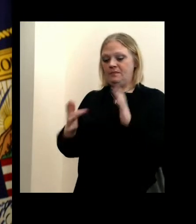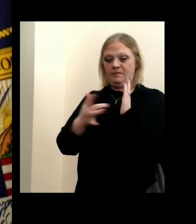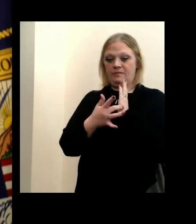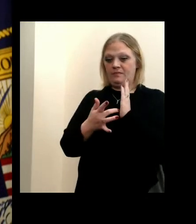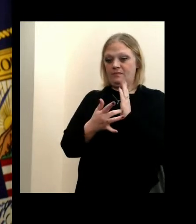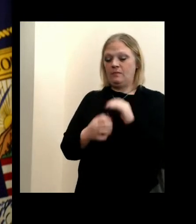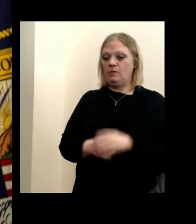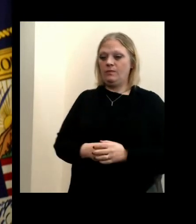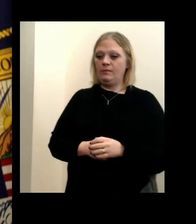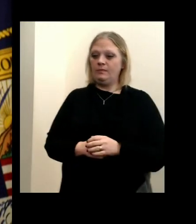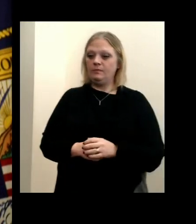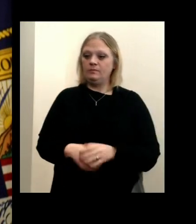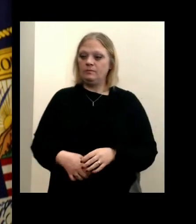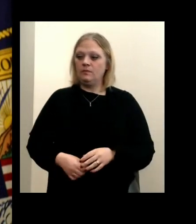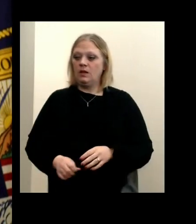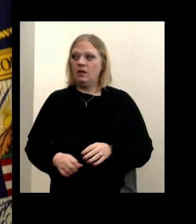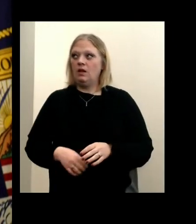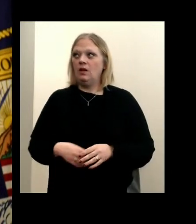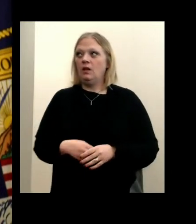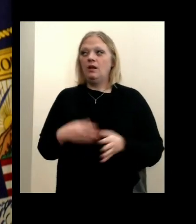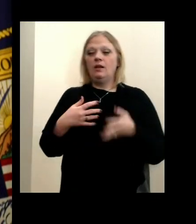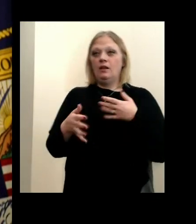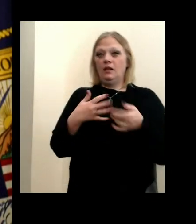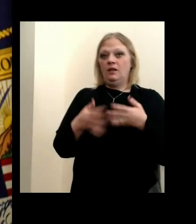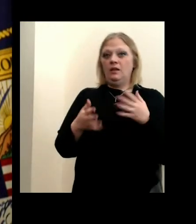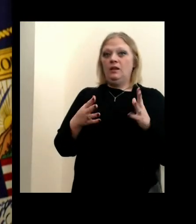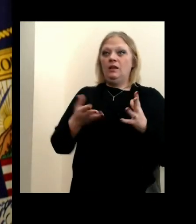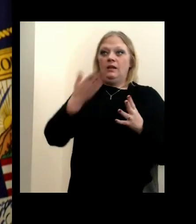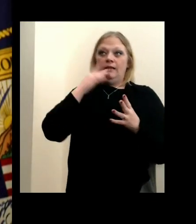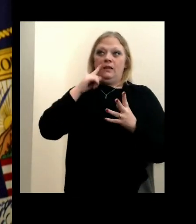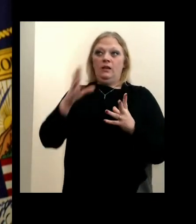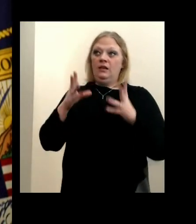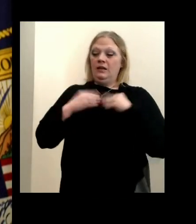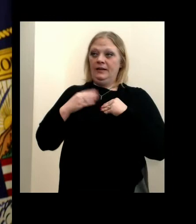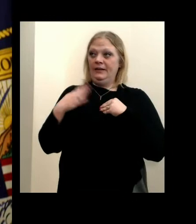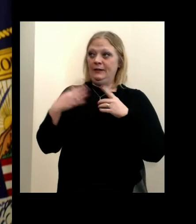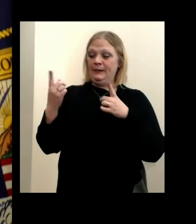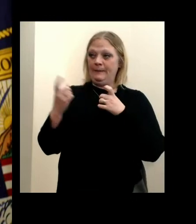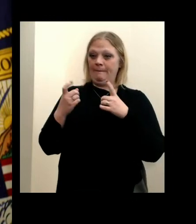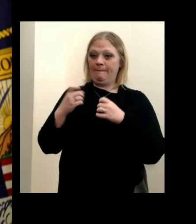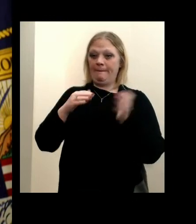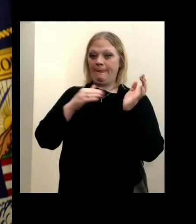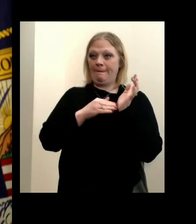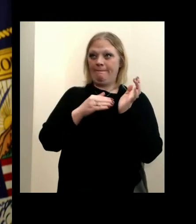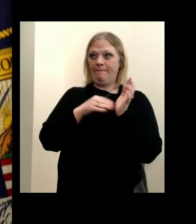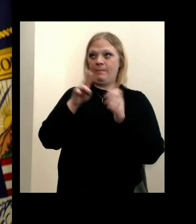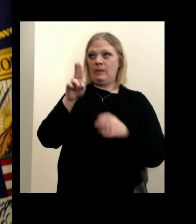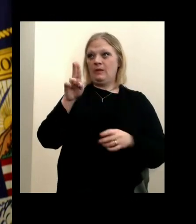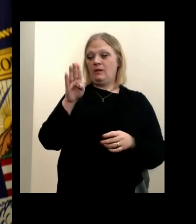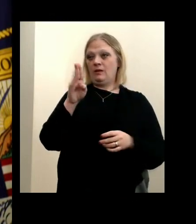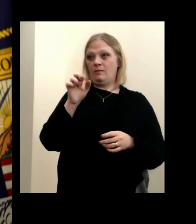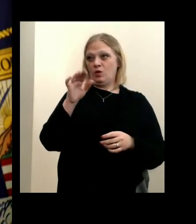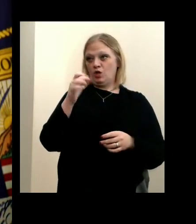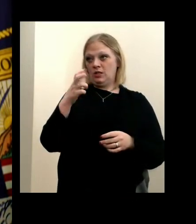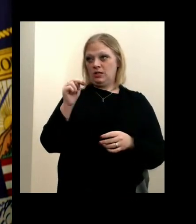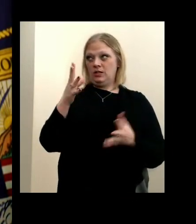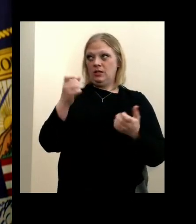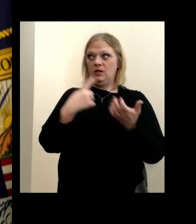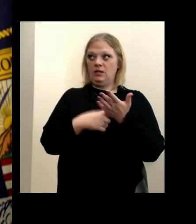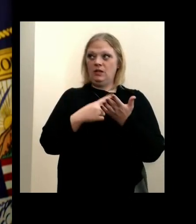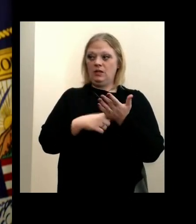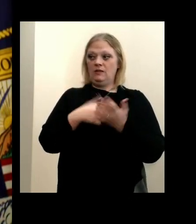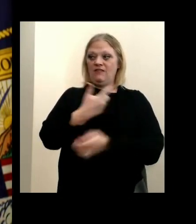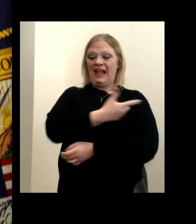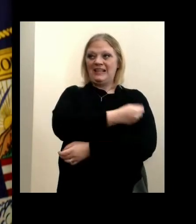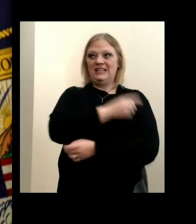still is bewildering. Anyway, thanks for taking my question. Dr. Burstein, I want to talk vaccinations for a second,